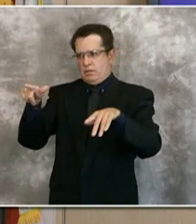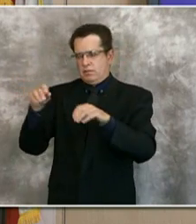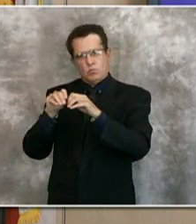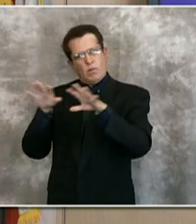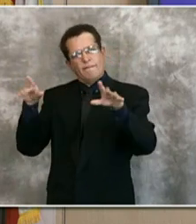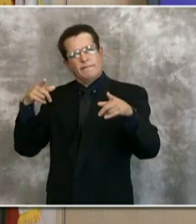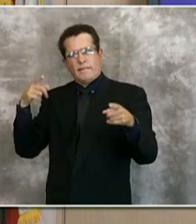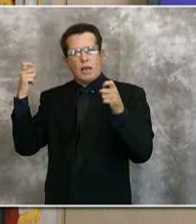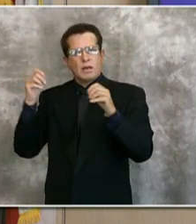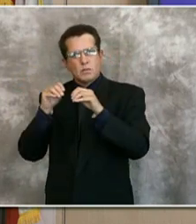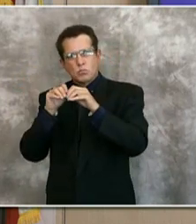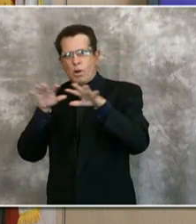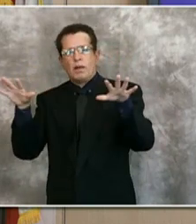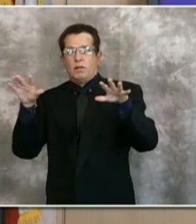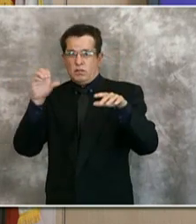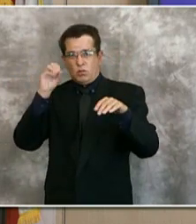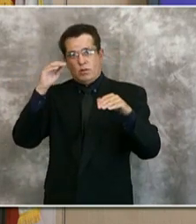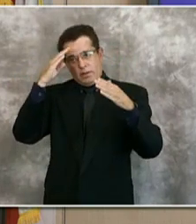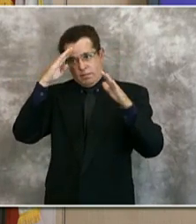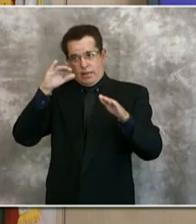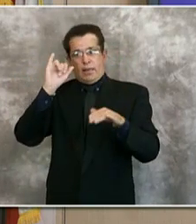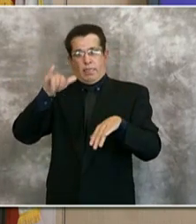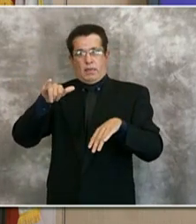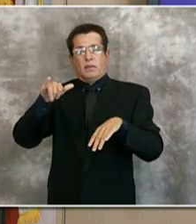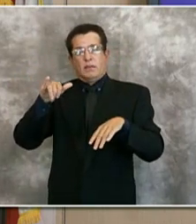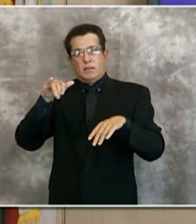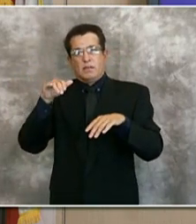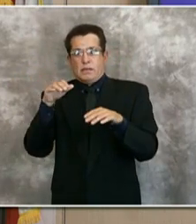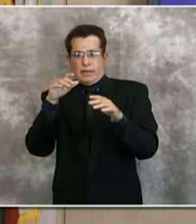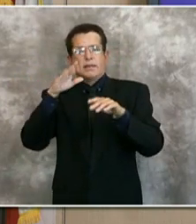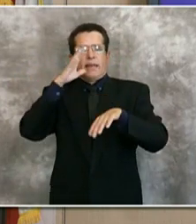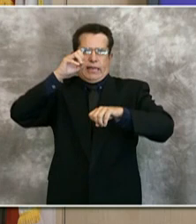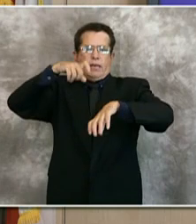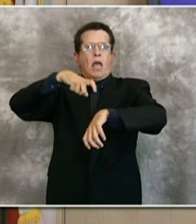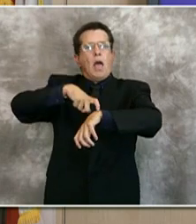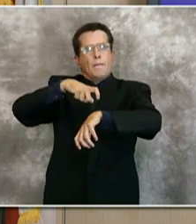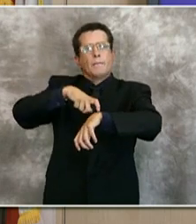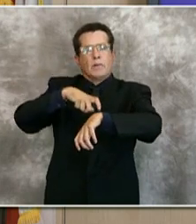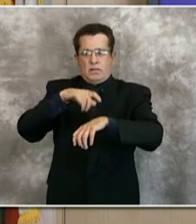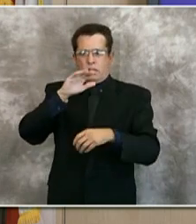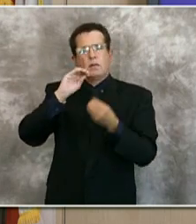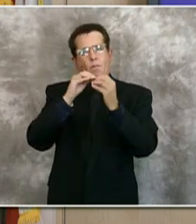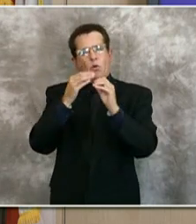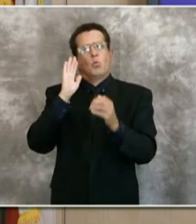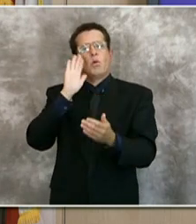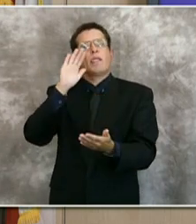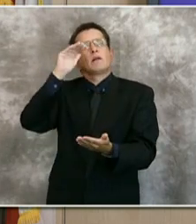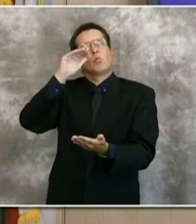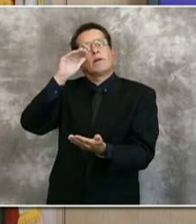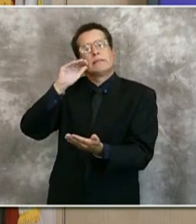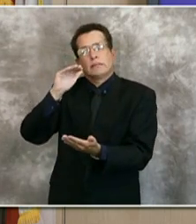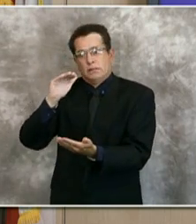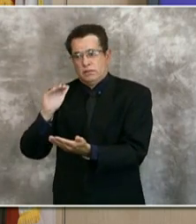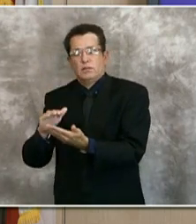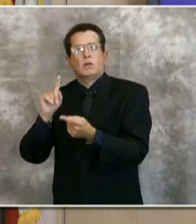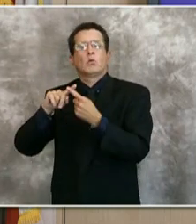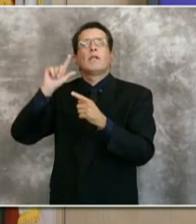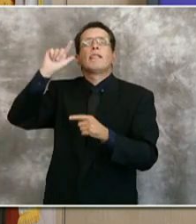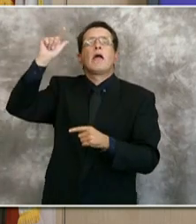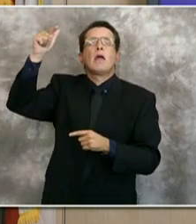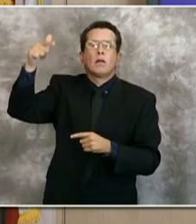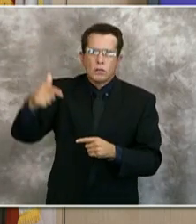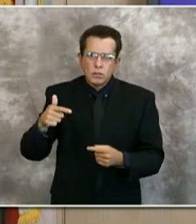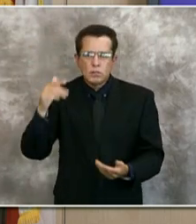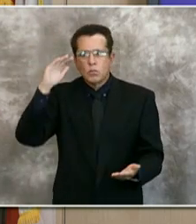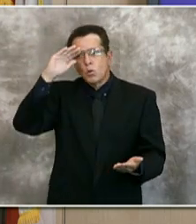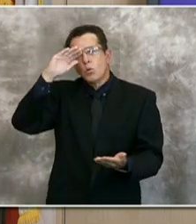is to be expected that the number of cases will not significantly decrease until some time after that action has been